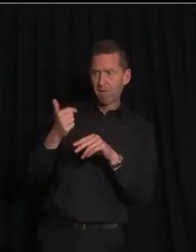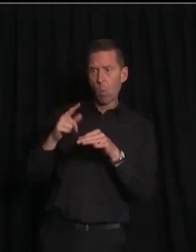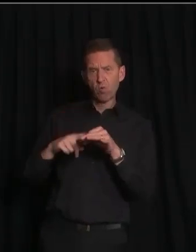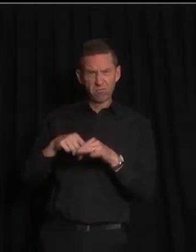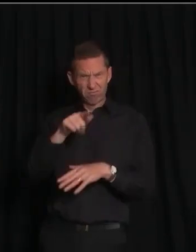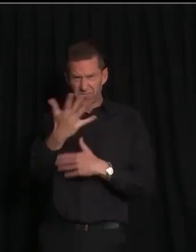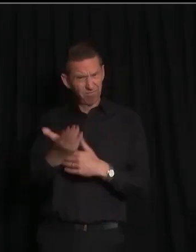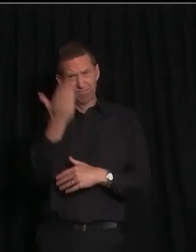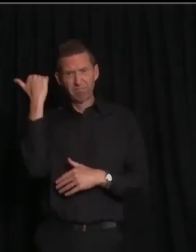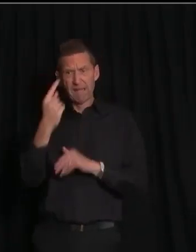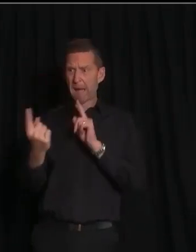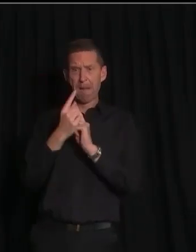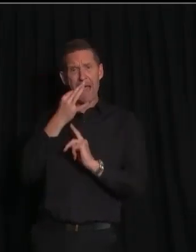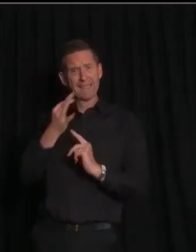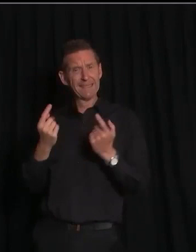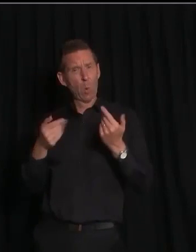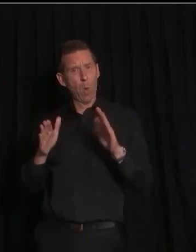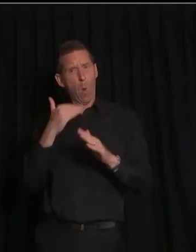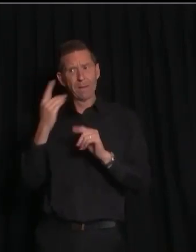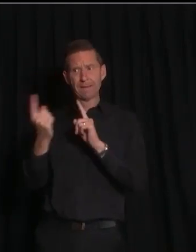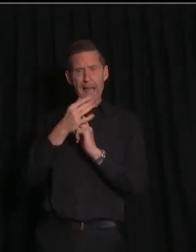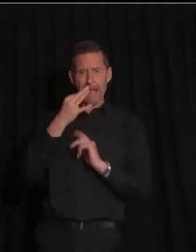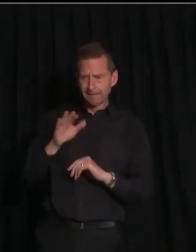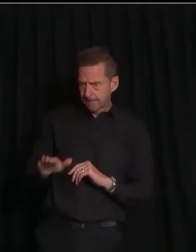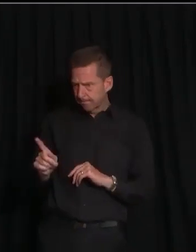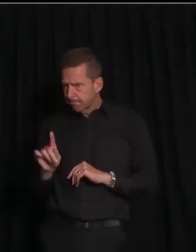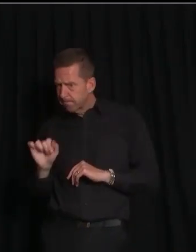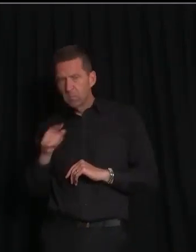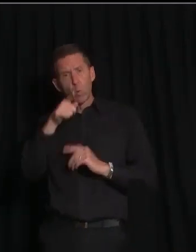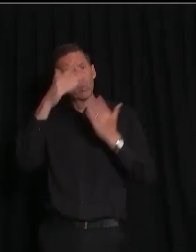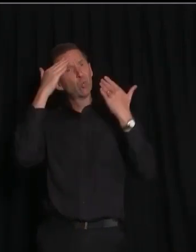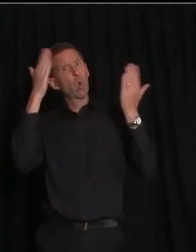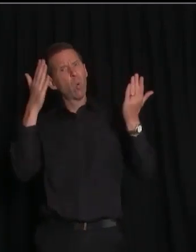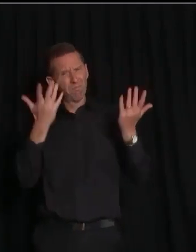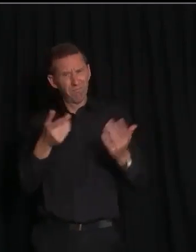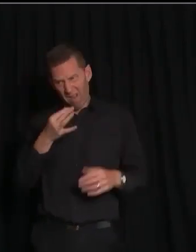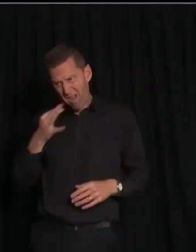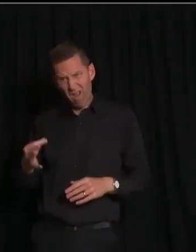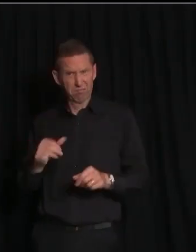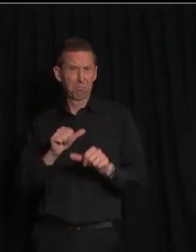ask. That's the easiest way, always. You don't know, you ask.